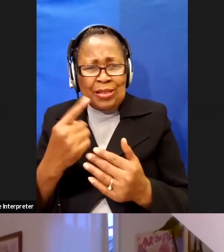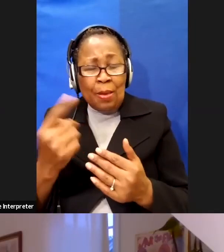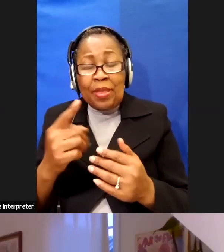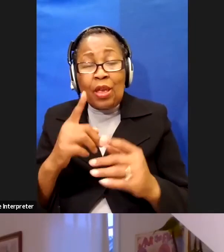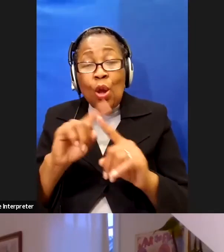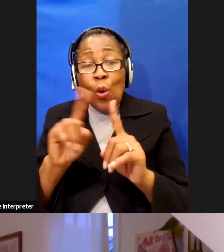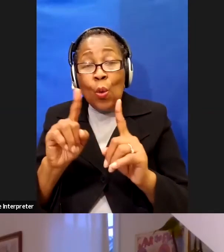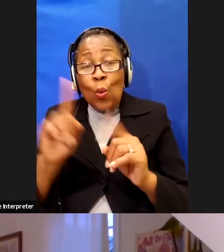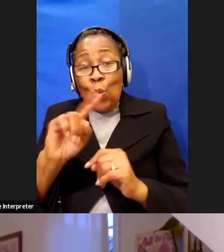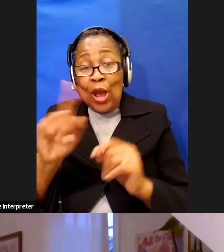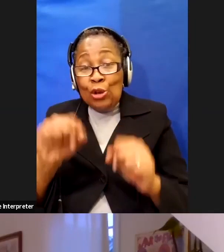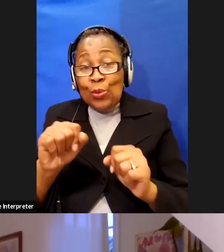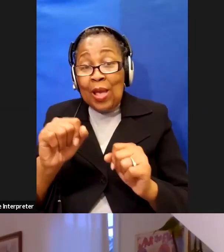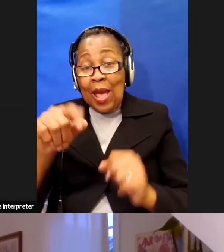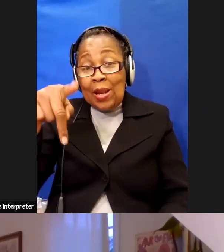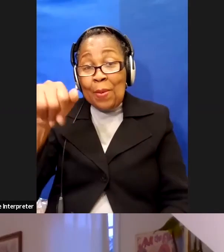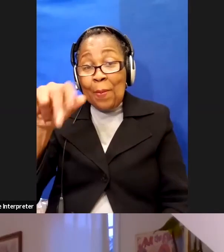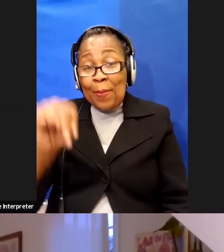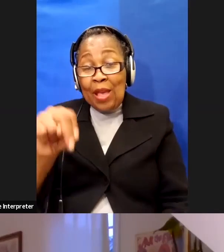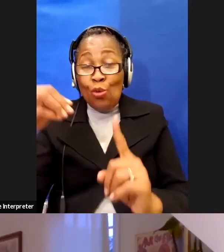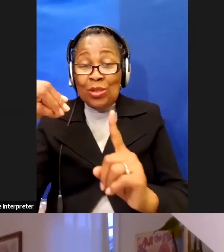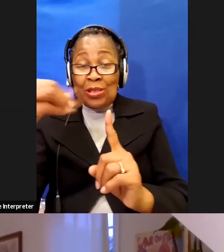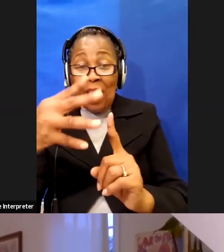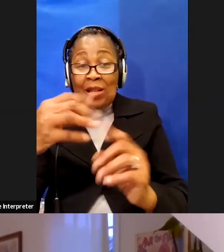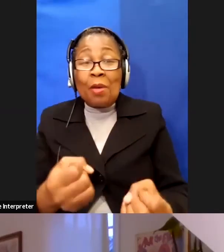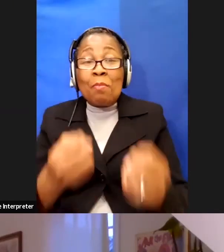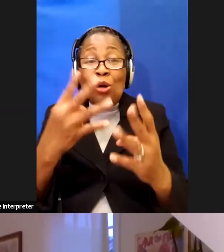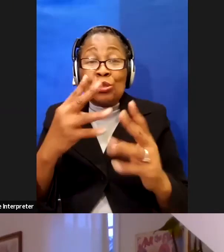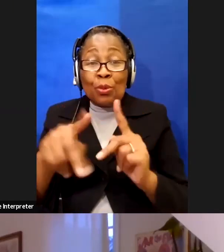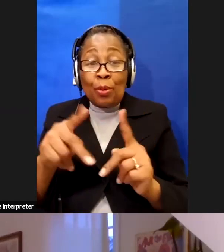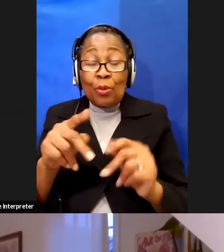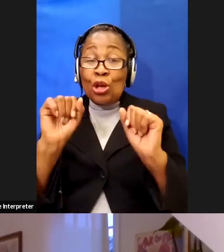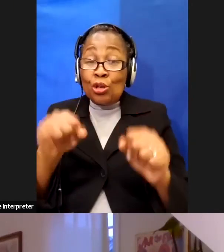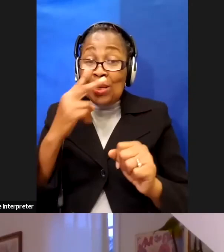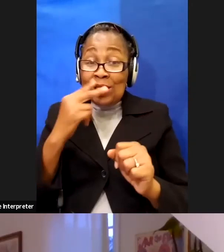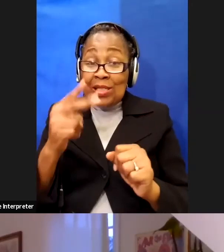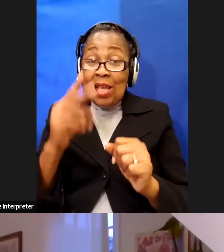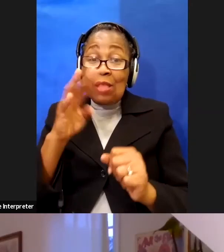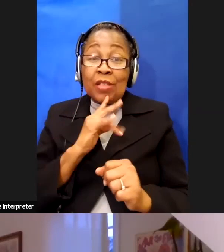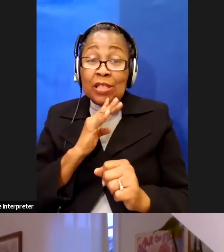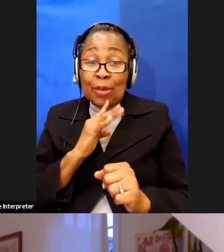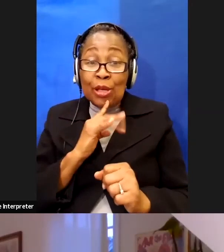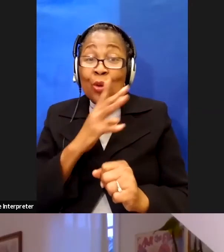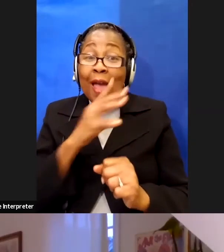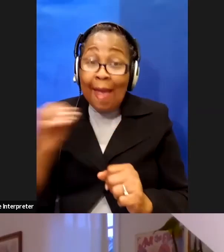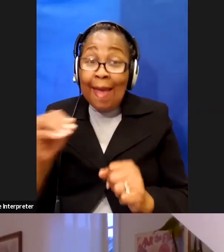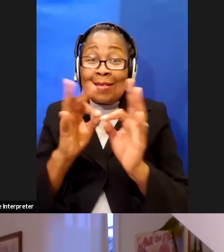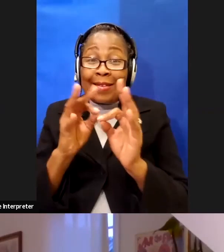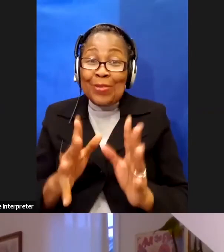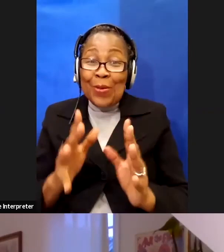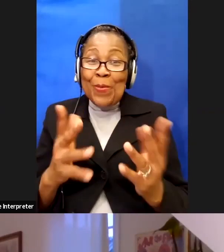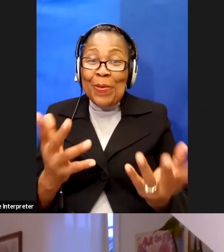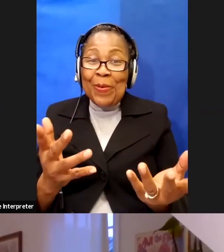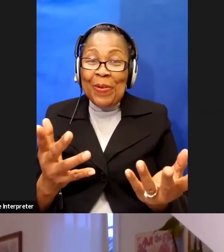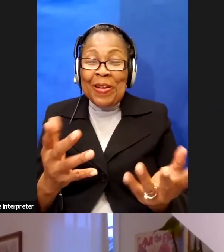pin or spotlight multiple people, which then allows you to see the speaker and the sign language interpreter. So that's a really